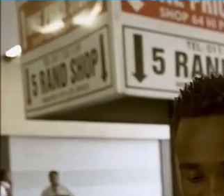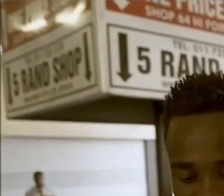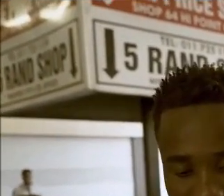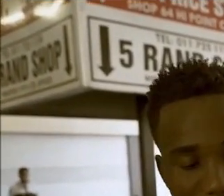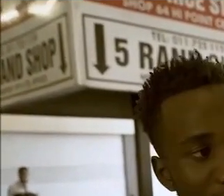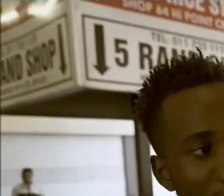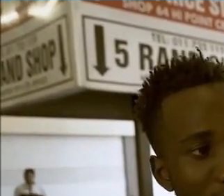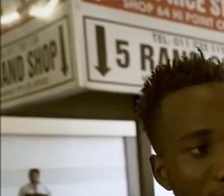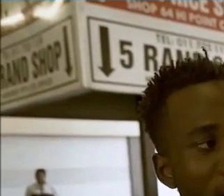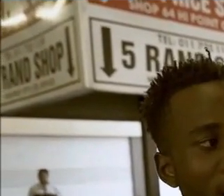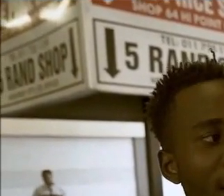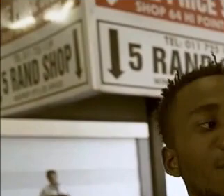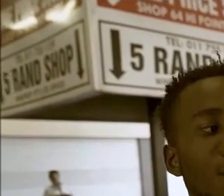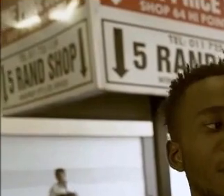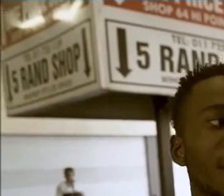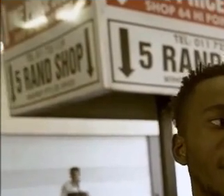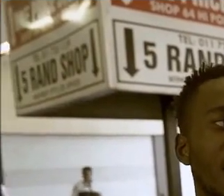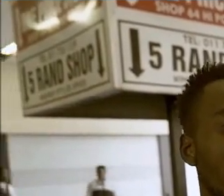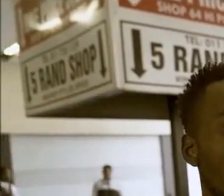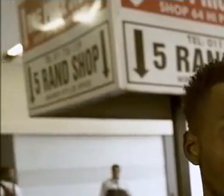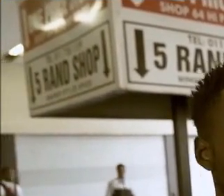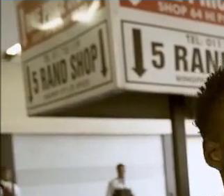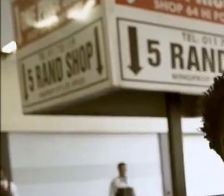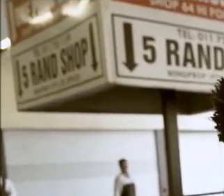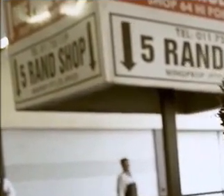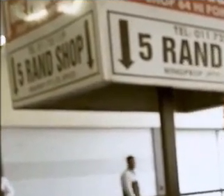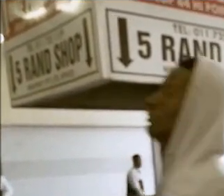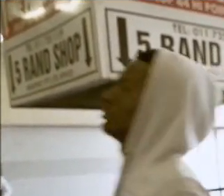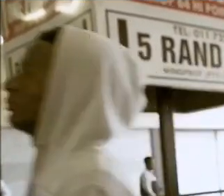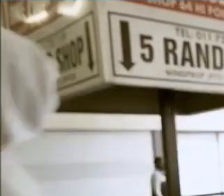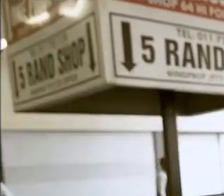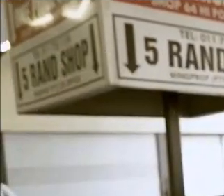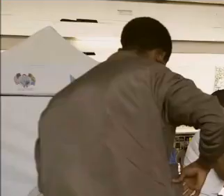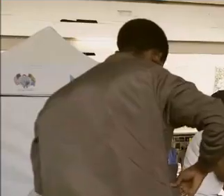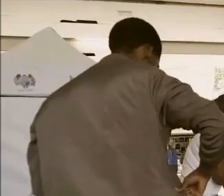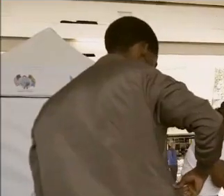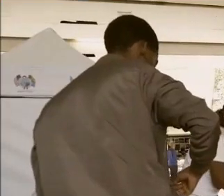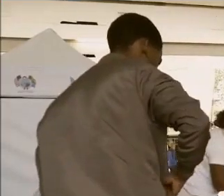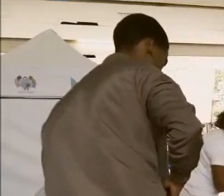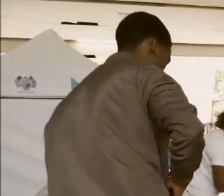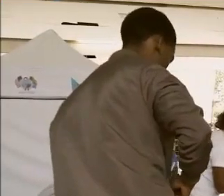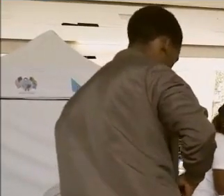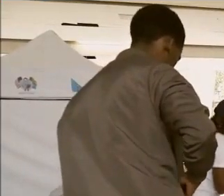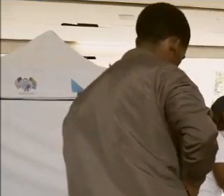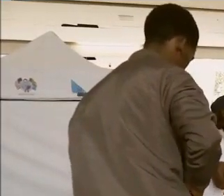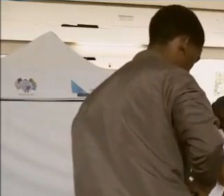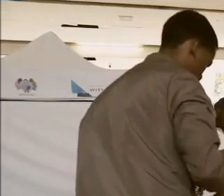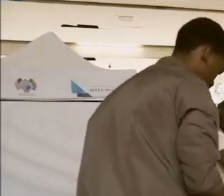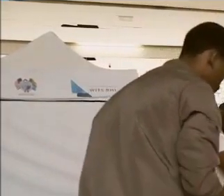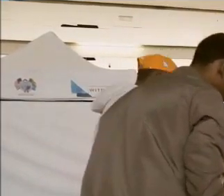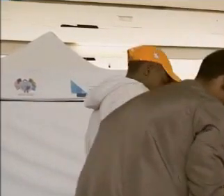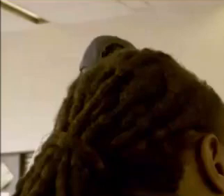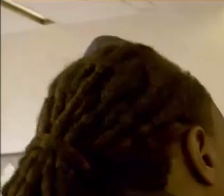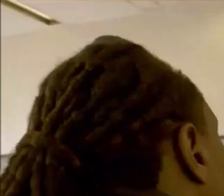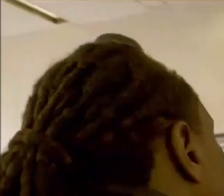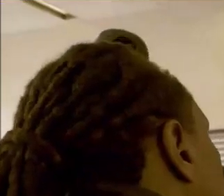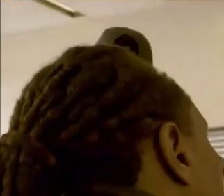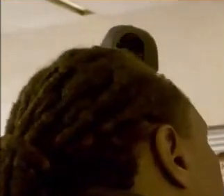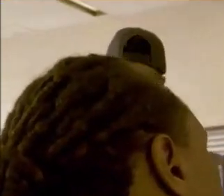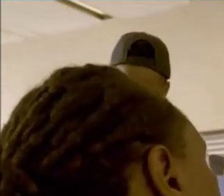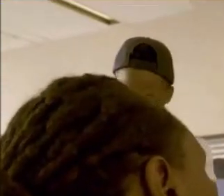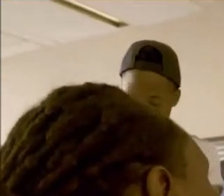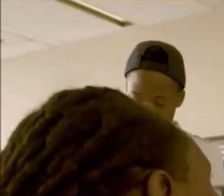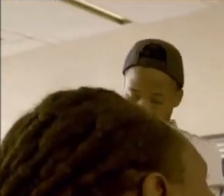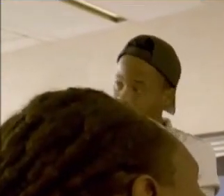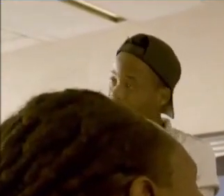Kenya found that young men see HIV self-testing as particularly appealing. They would change their testing habits if kits were available